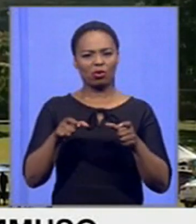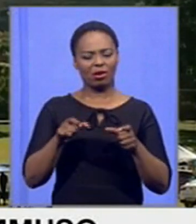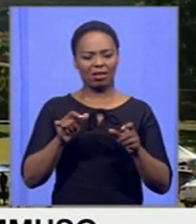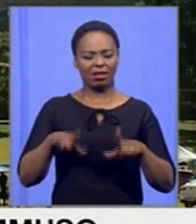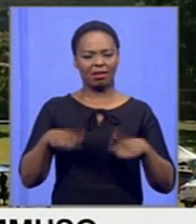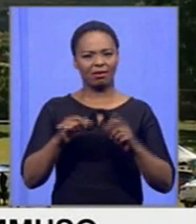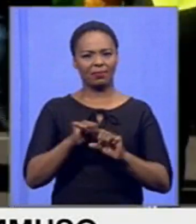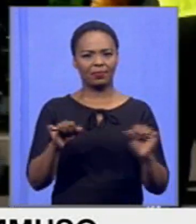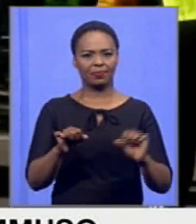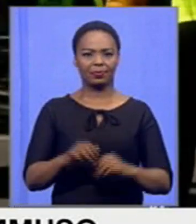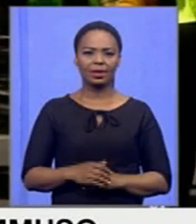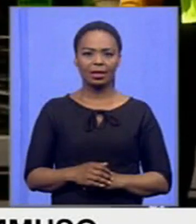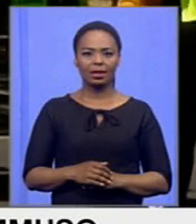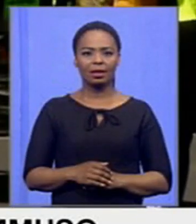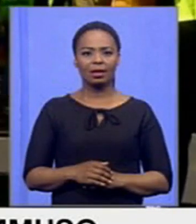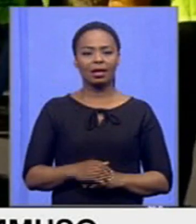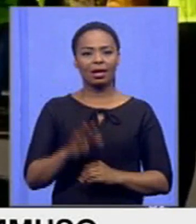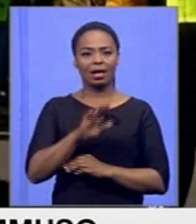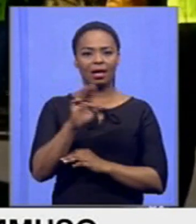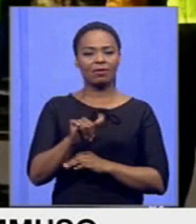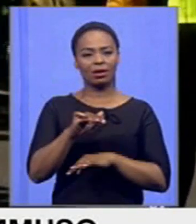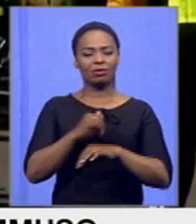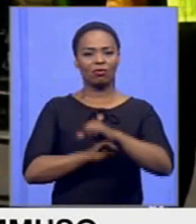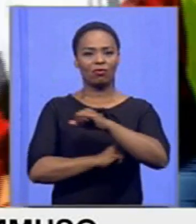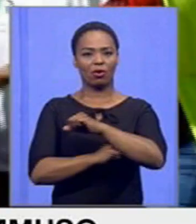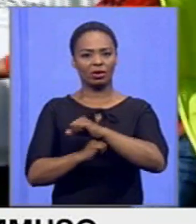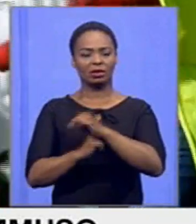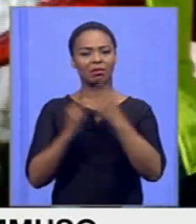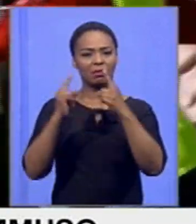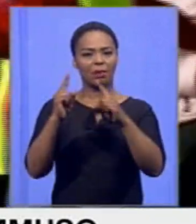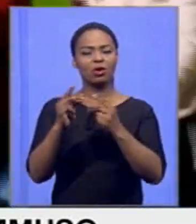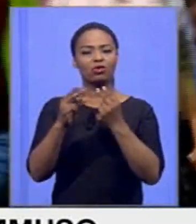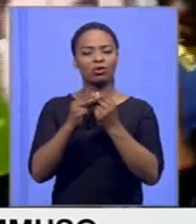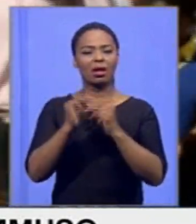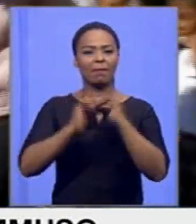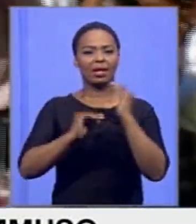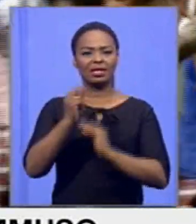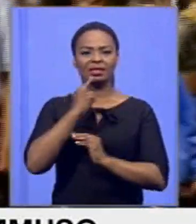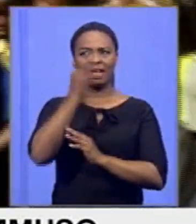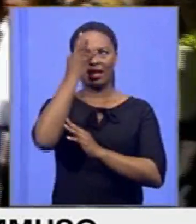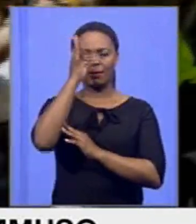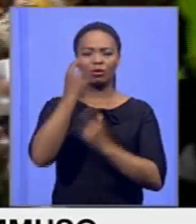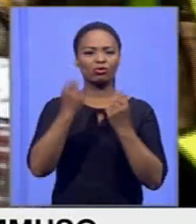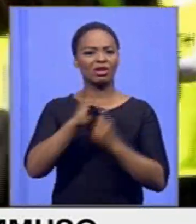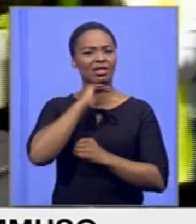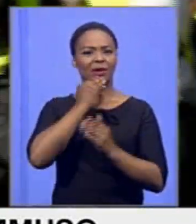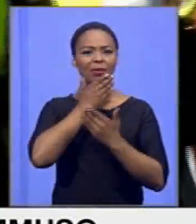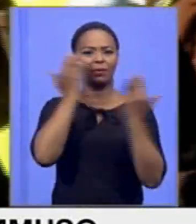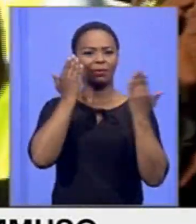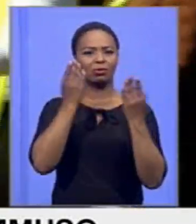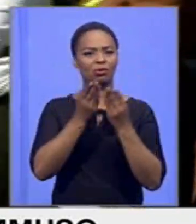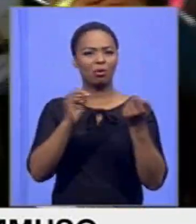Ahmed Katrada Foundation ho antetse Union Building se mo ellang ka hore mmuso ha o etse ka ho lekaneng ho phallela diphephetso tsa